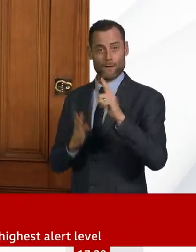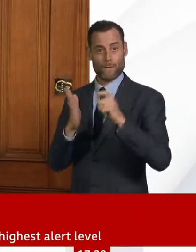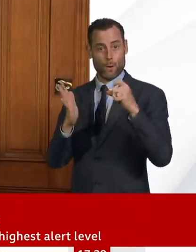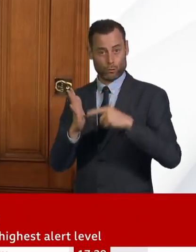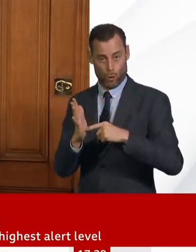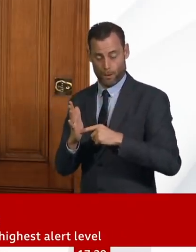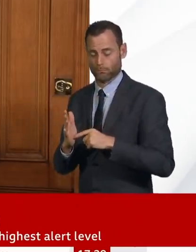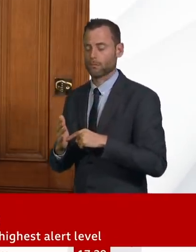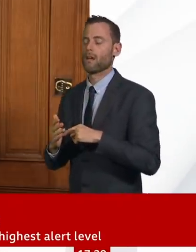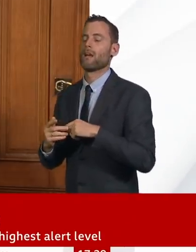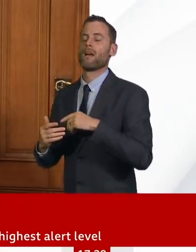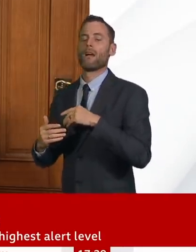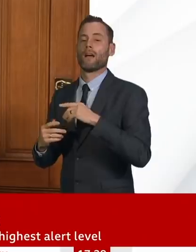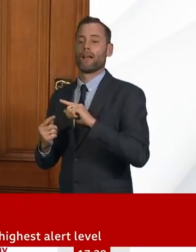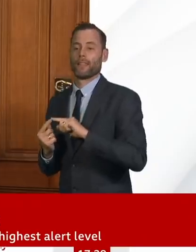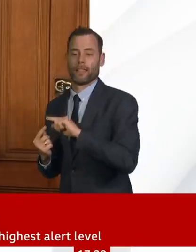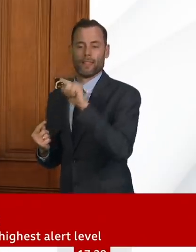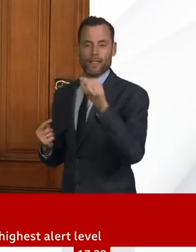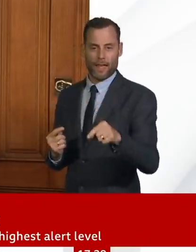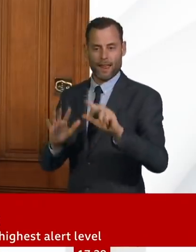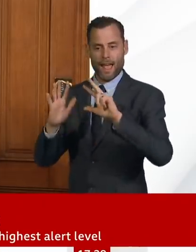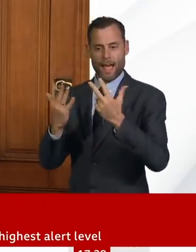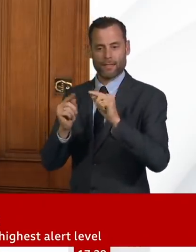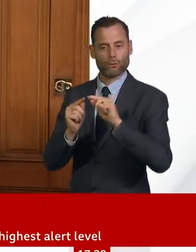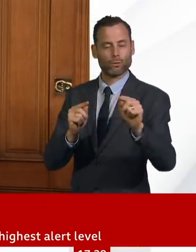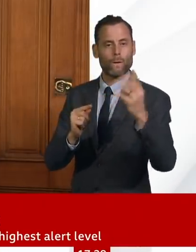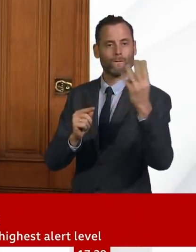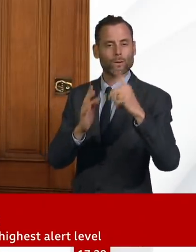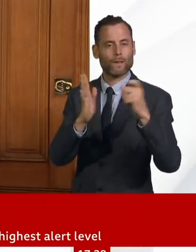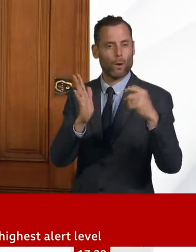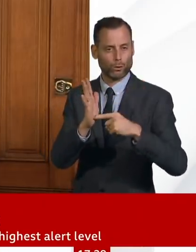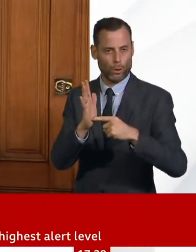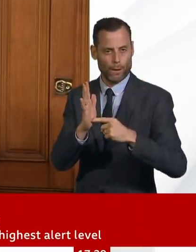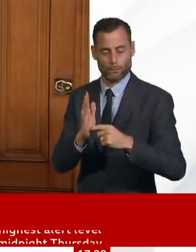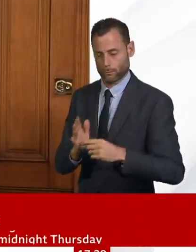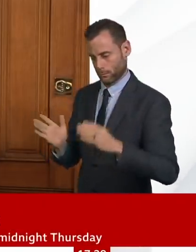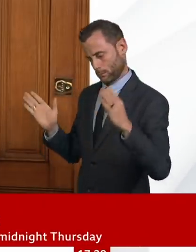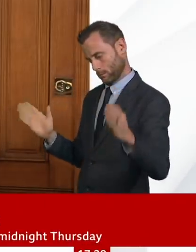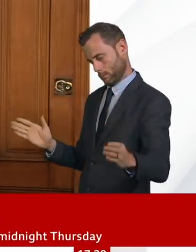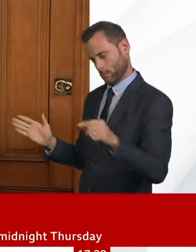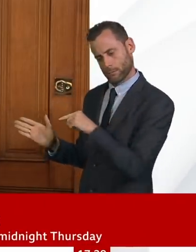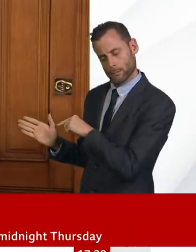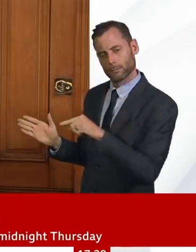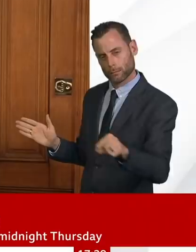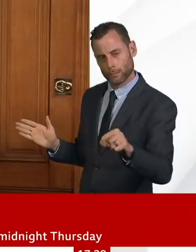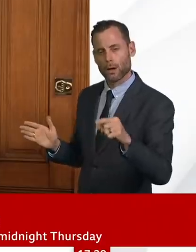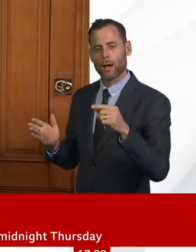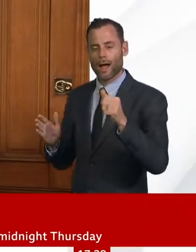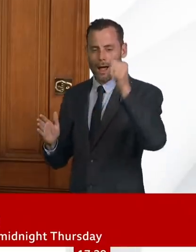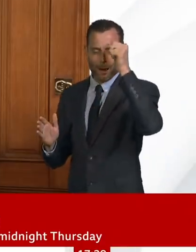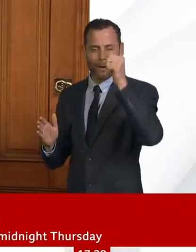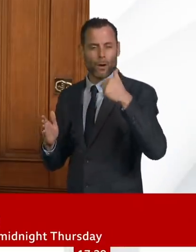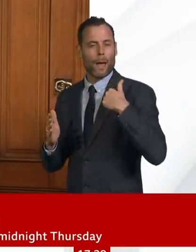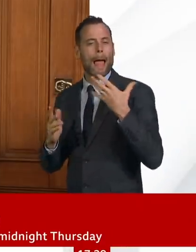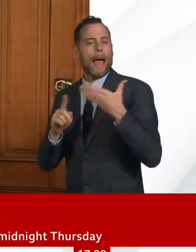fast forward to the 8th to the 14th of October. So that's not quite your 10 days, but I hope it'll give you some